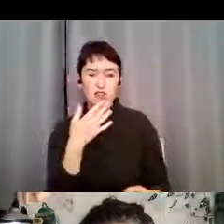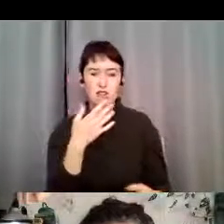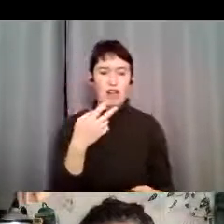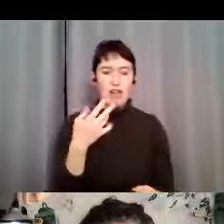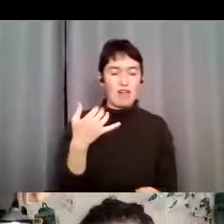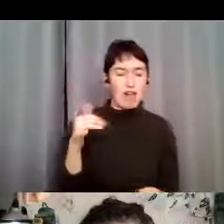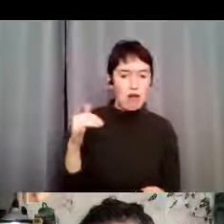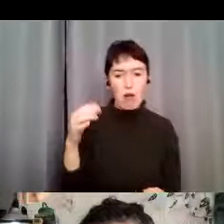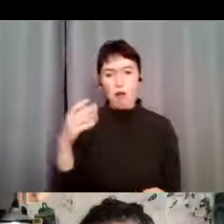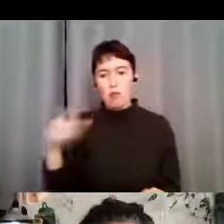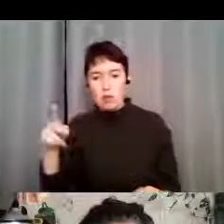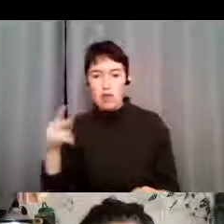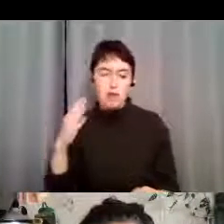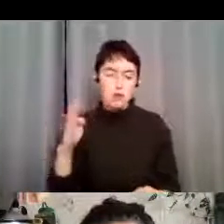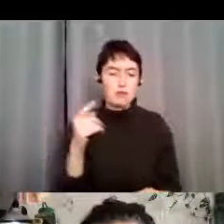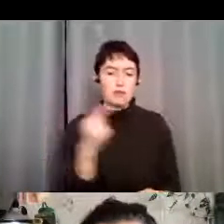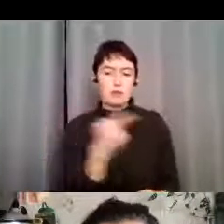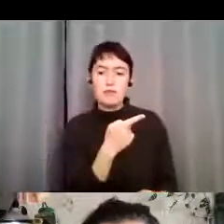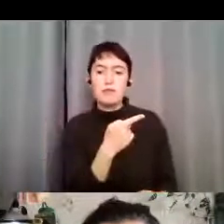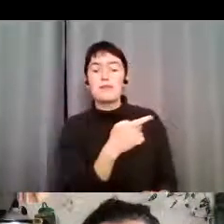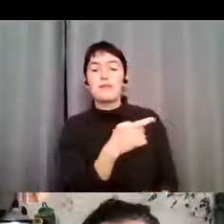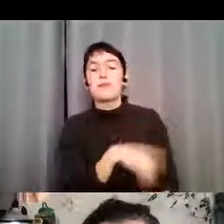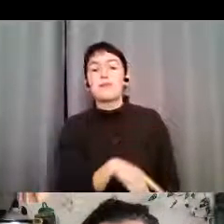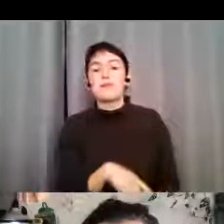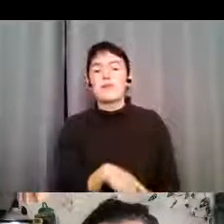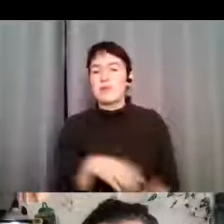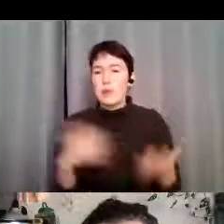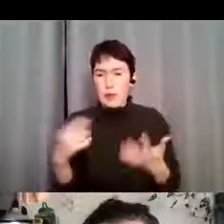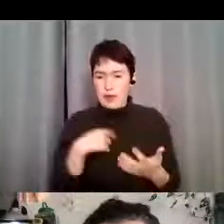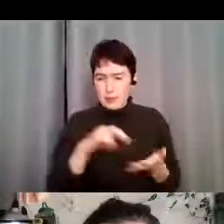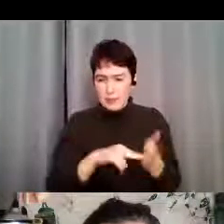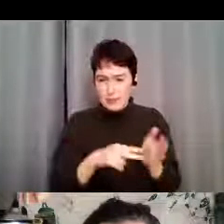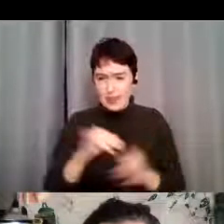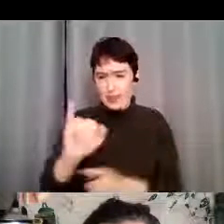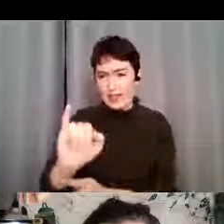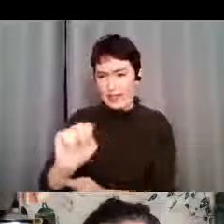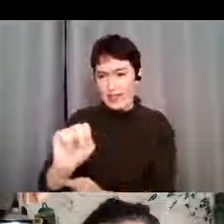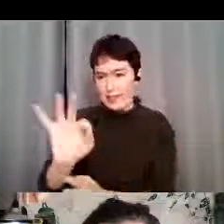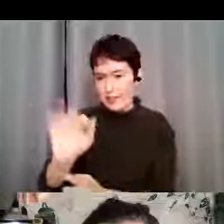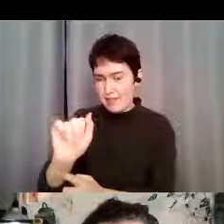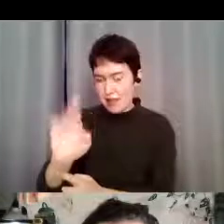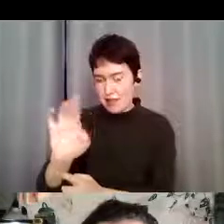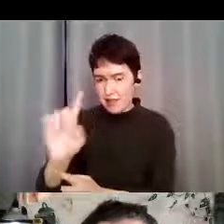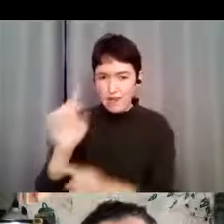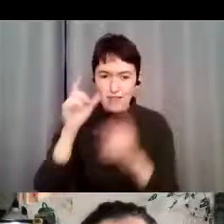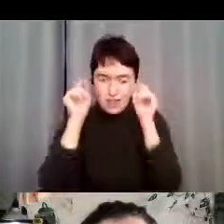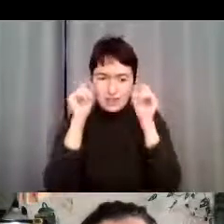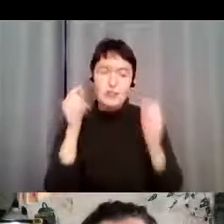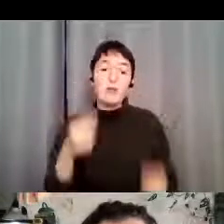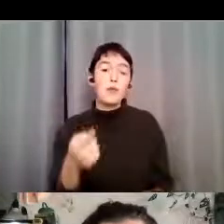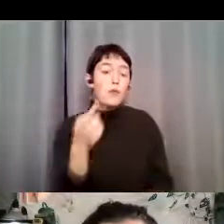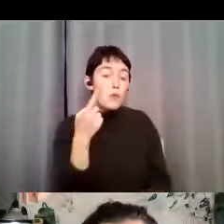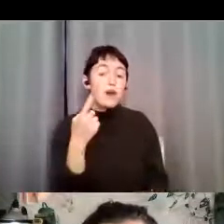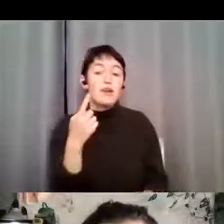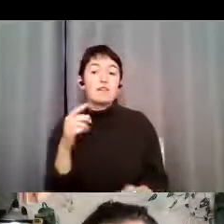so what do I mean by infrared glasses? So one of the telescopes on LRO looks at